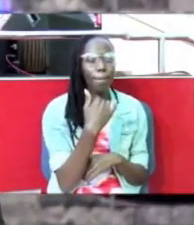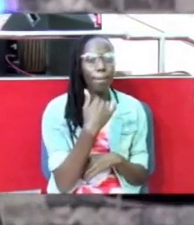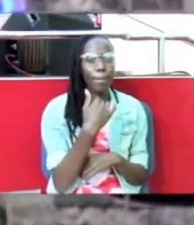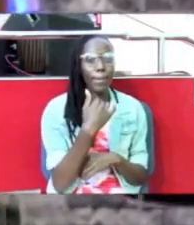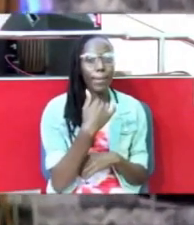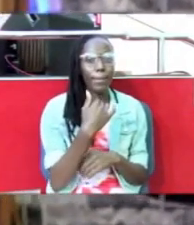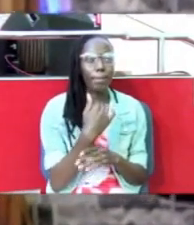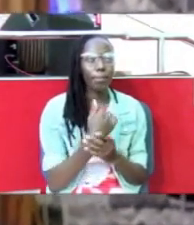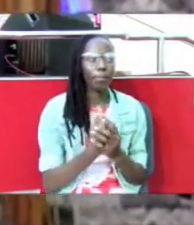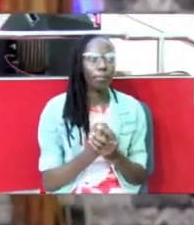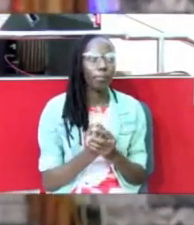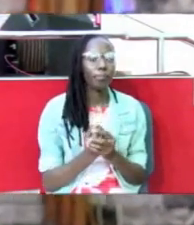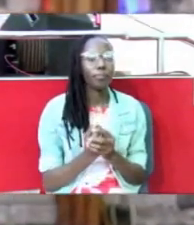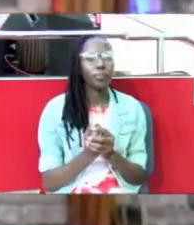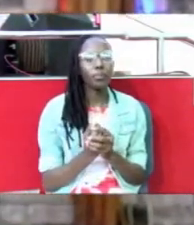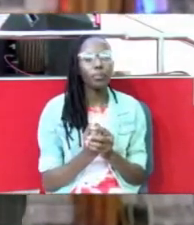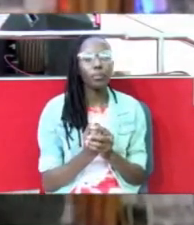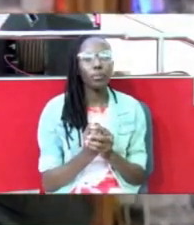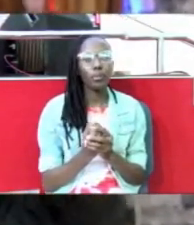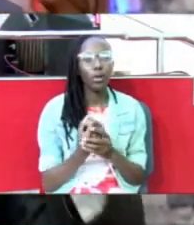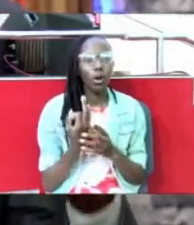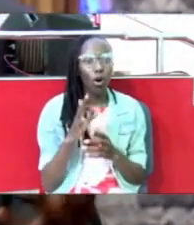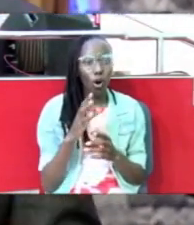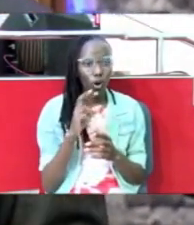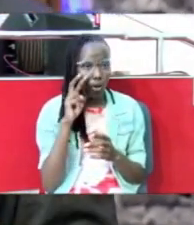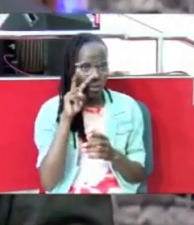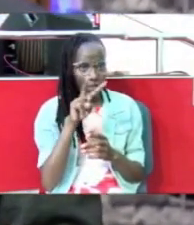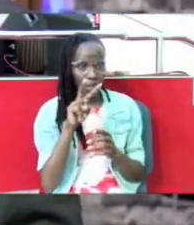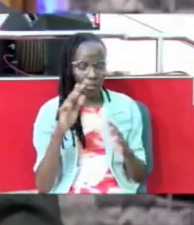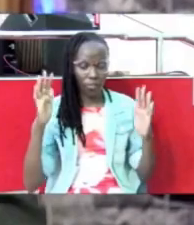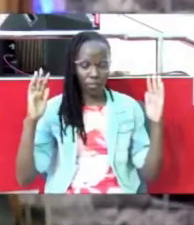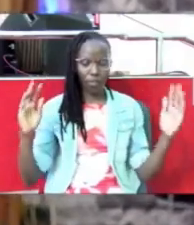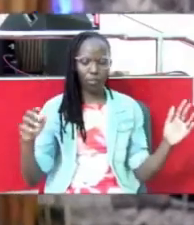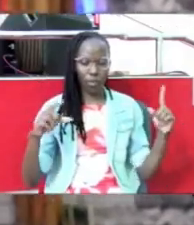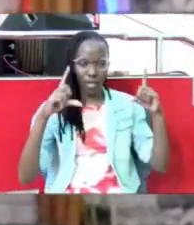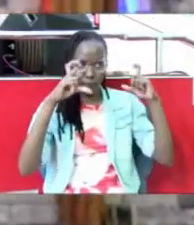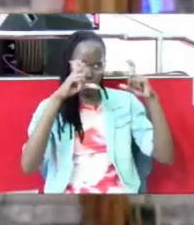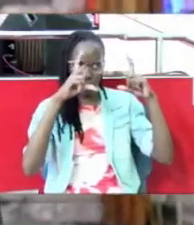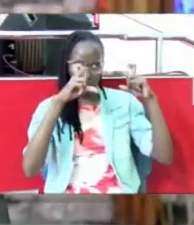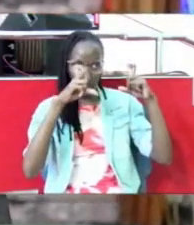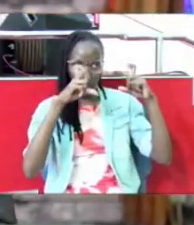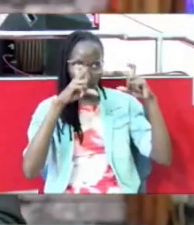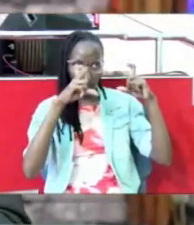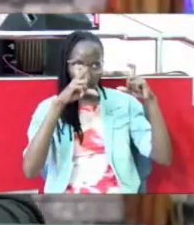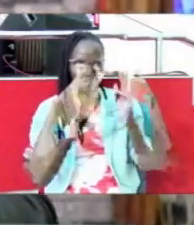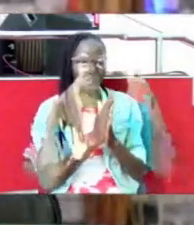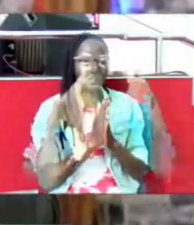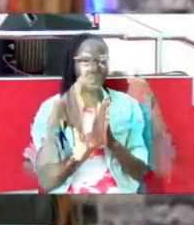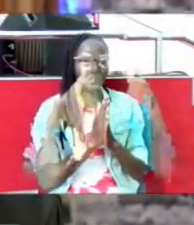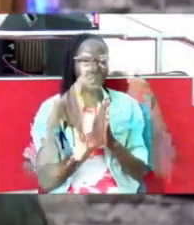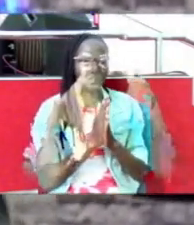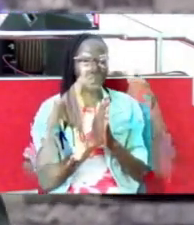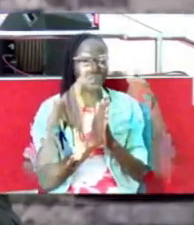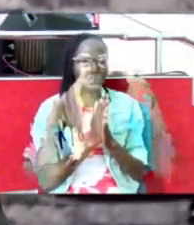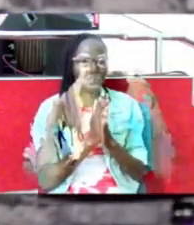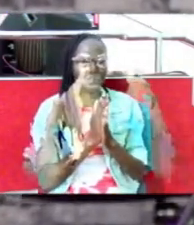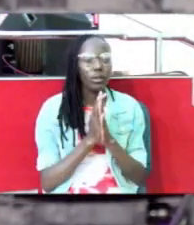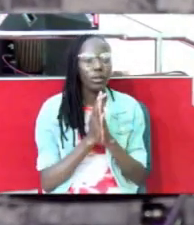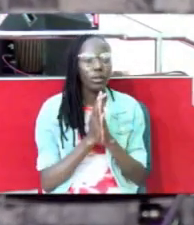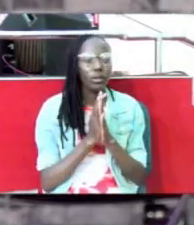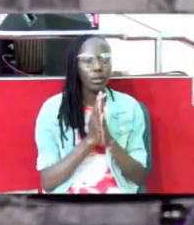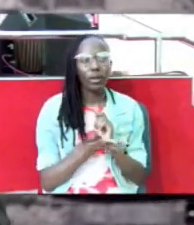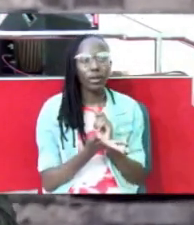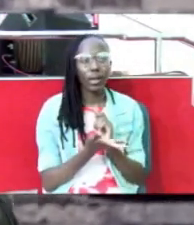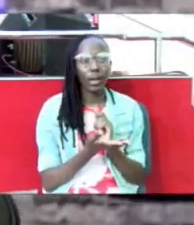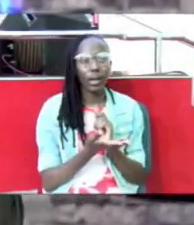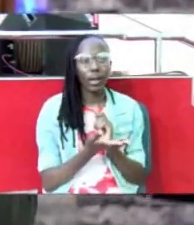ambalo tunaleza lishughulikia mahali fulani. Or even see the bigger picture. Tunapoona picha ambayo ni kubwa. So here we, one thing